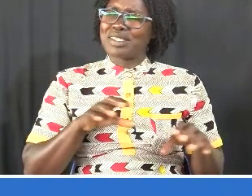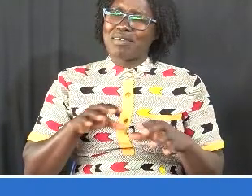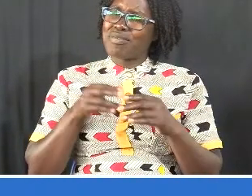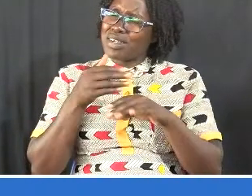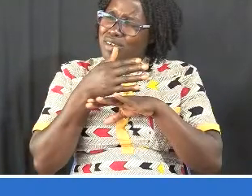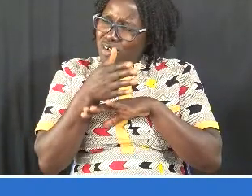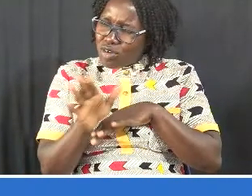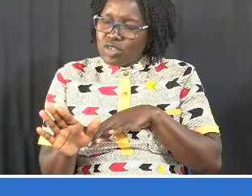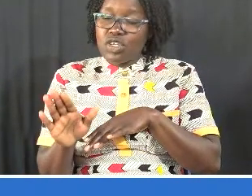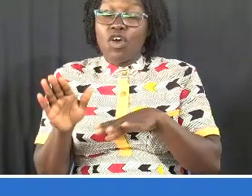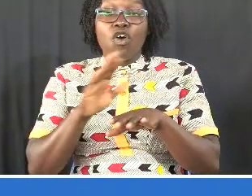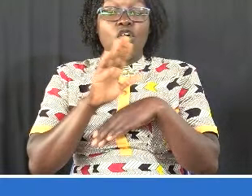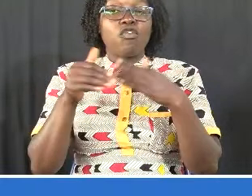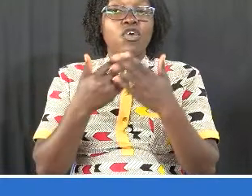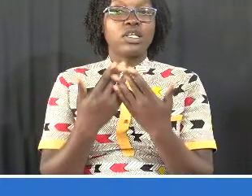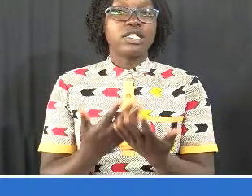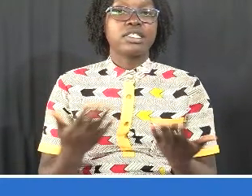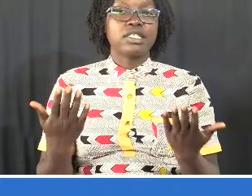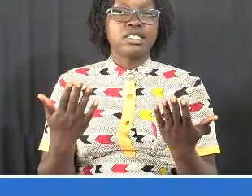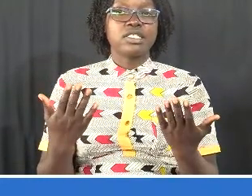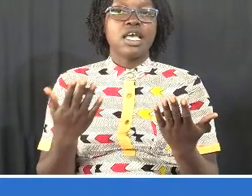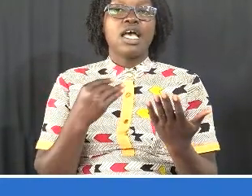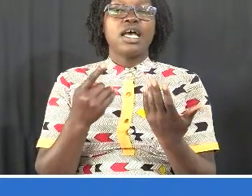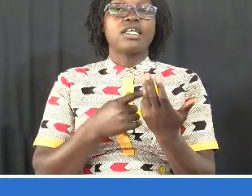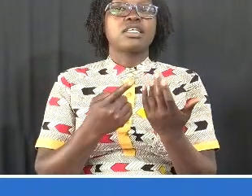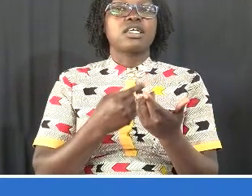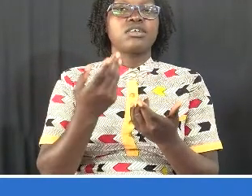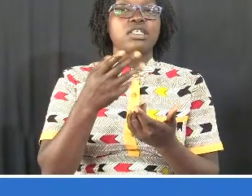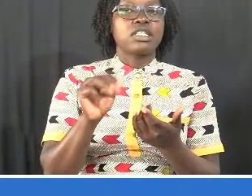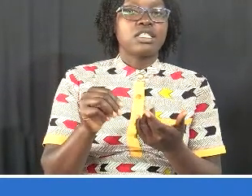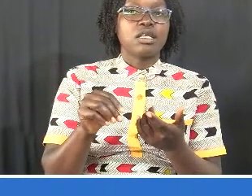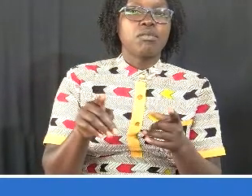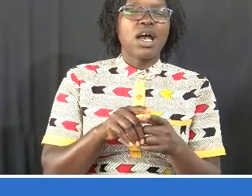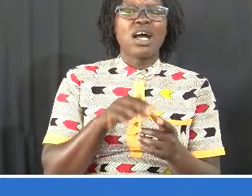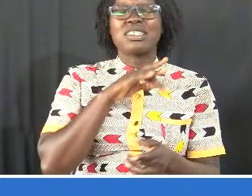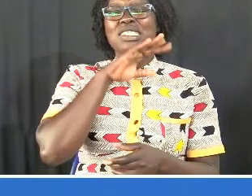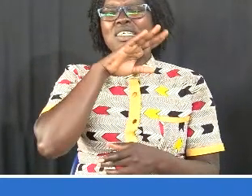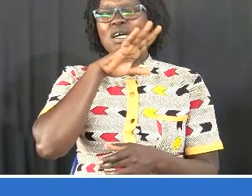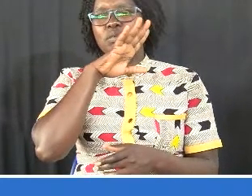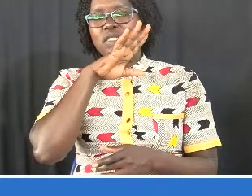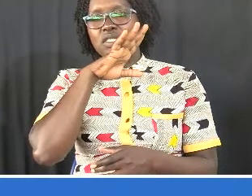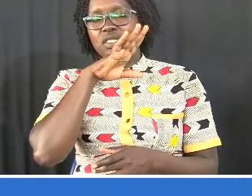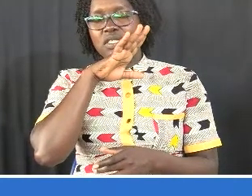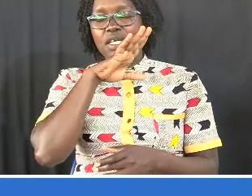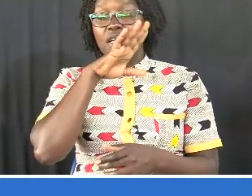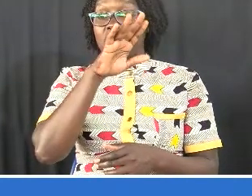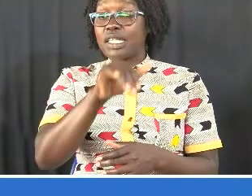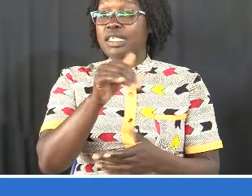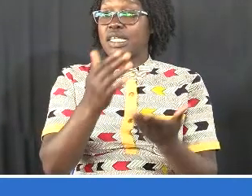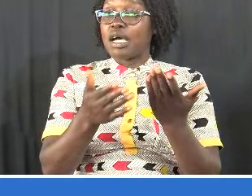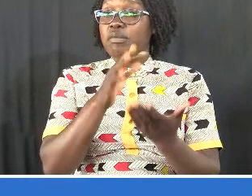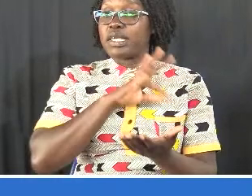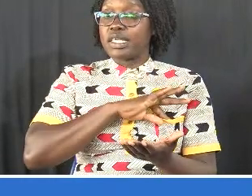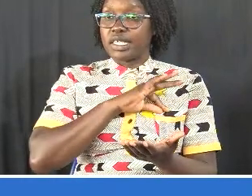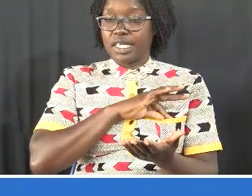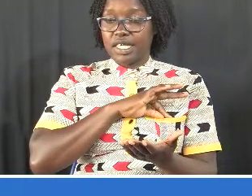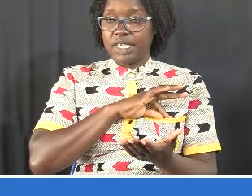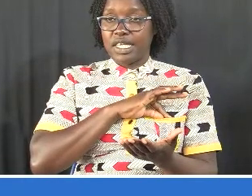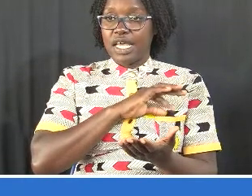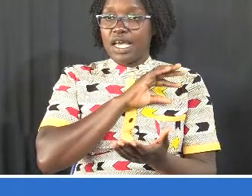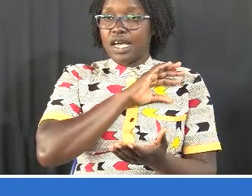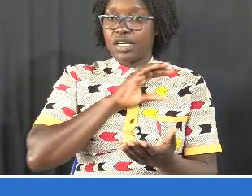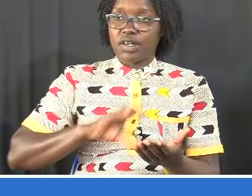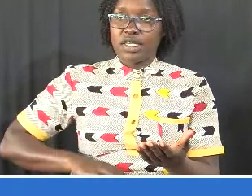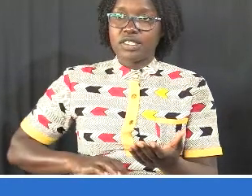loss of all things and count them as rubbish, that I may gain